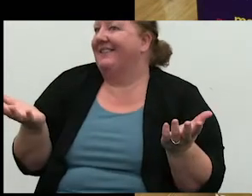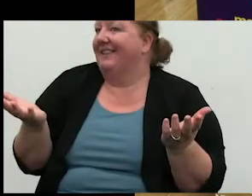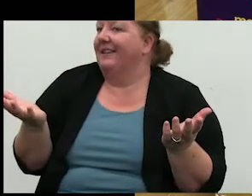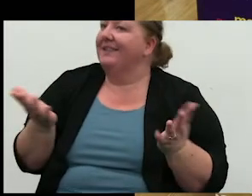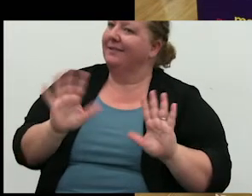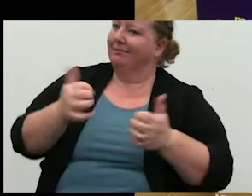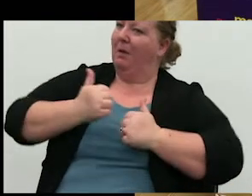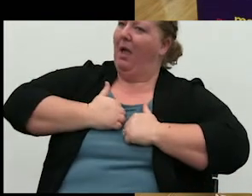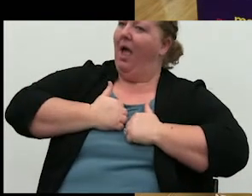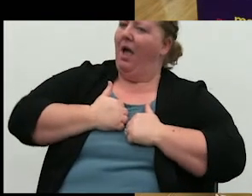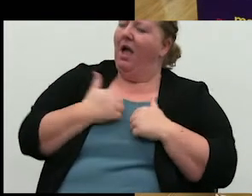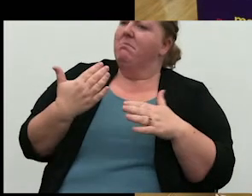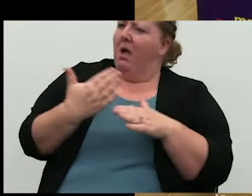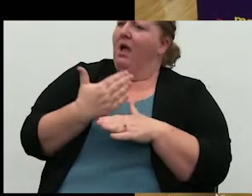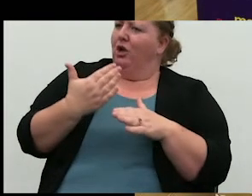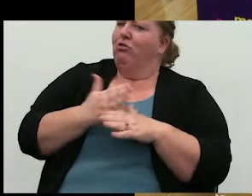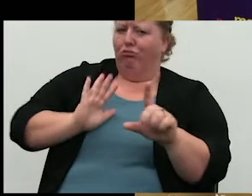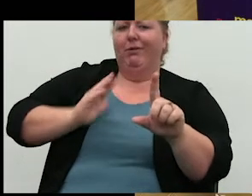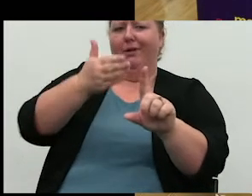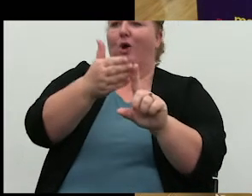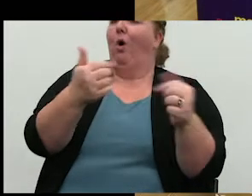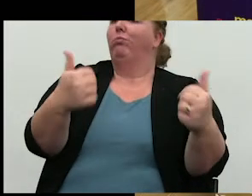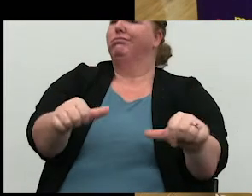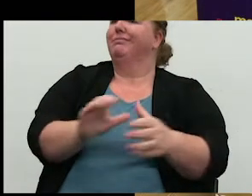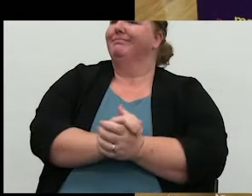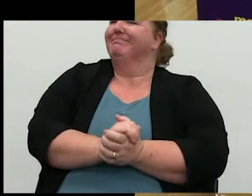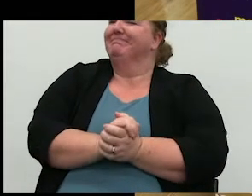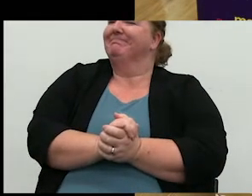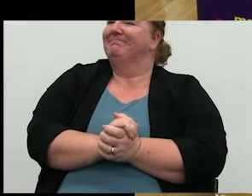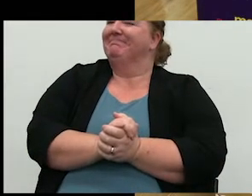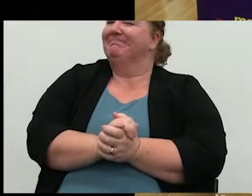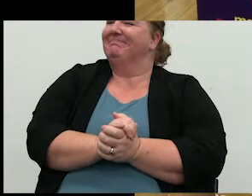much my career goal. Right down the middle there.